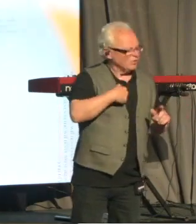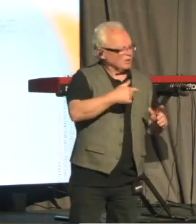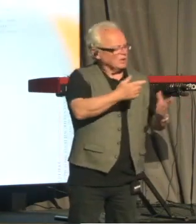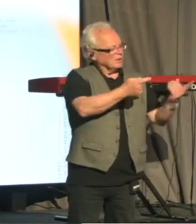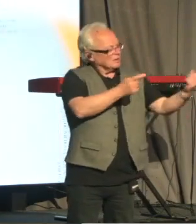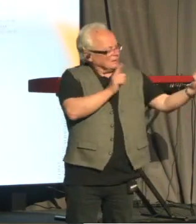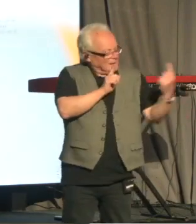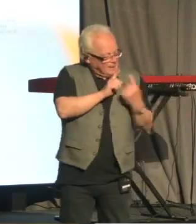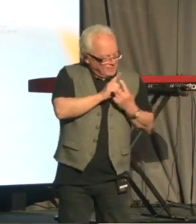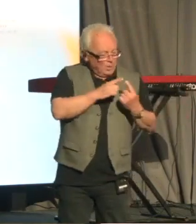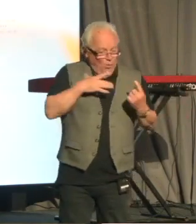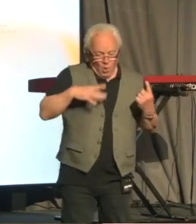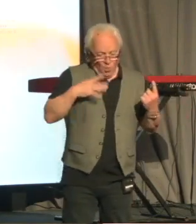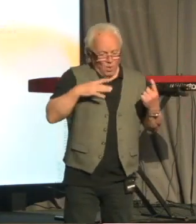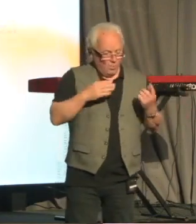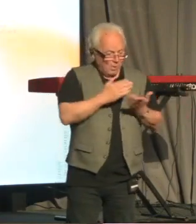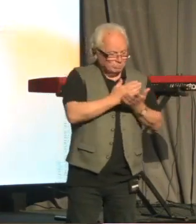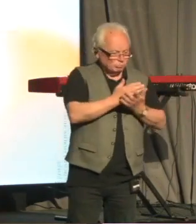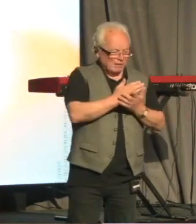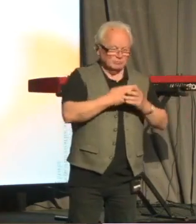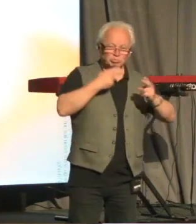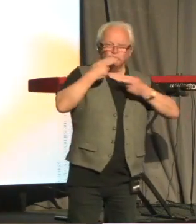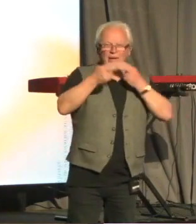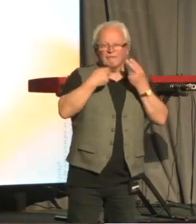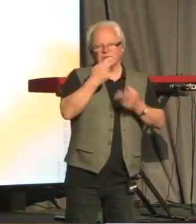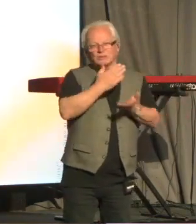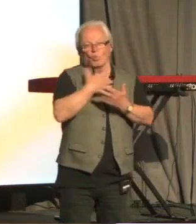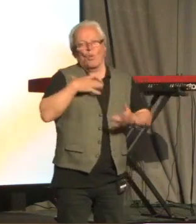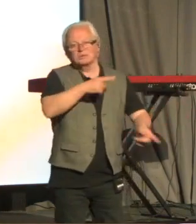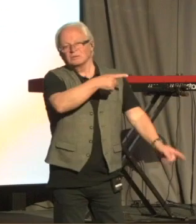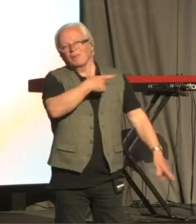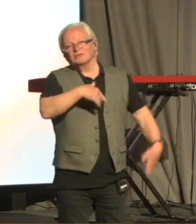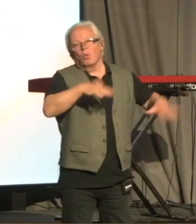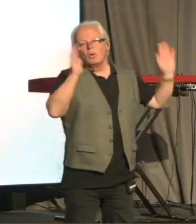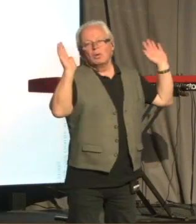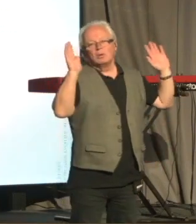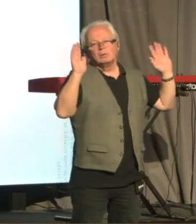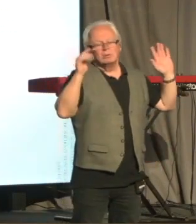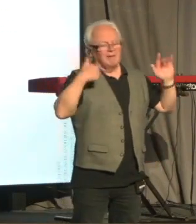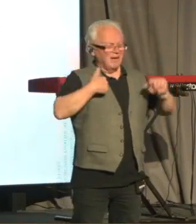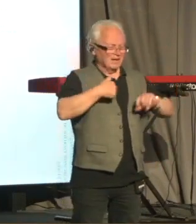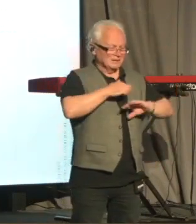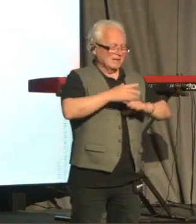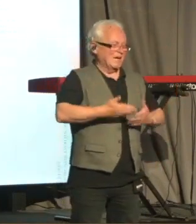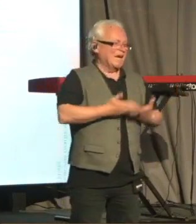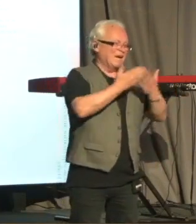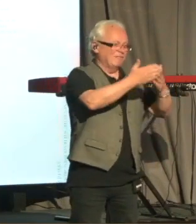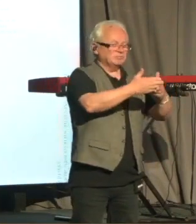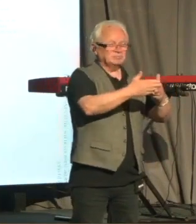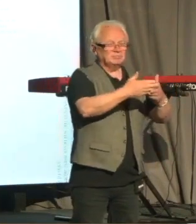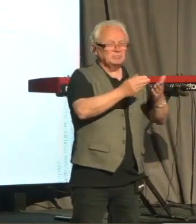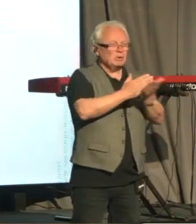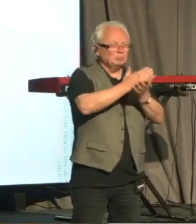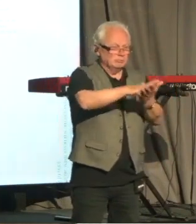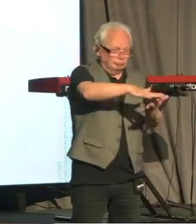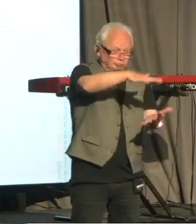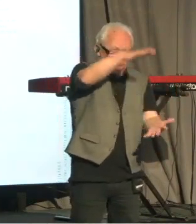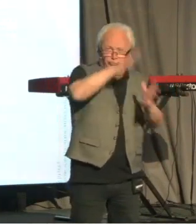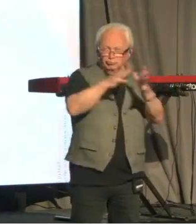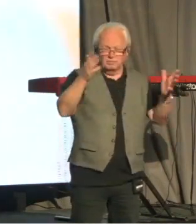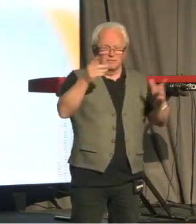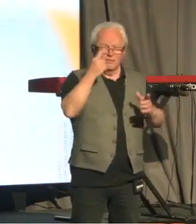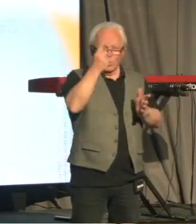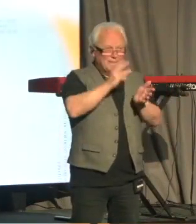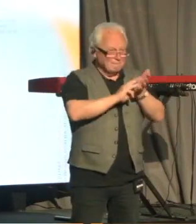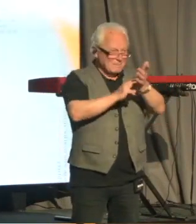You've showed up just in time for breakfast. Jesus says, I could provide enough bread for 1 million people if I wanted